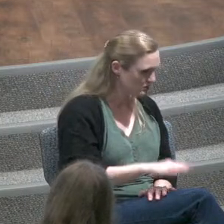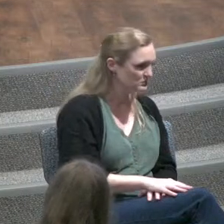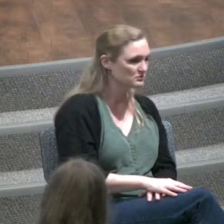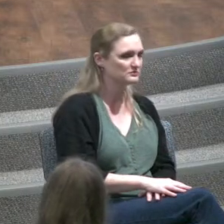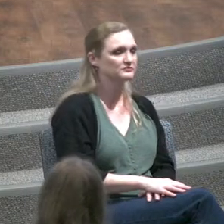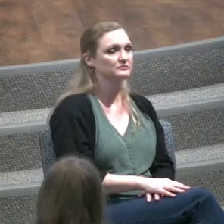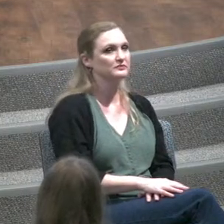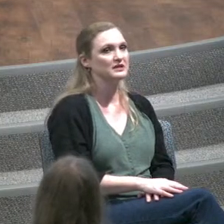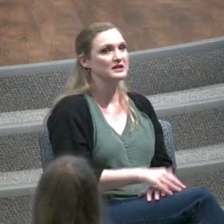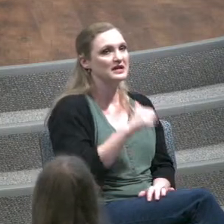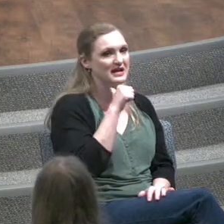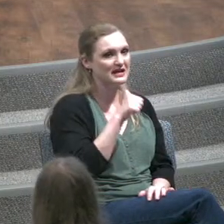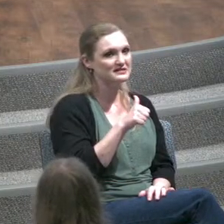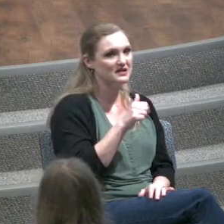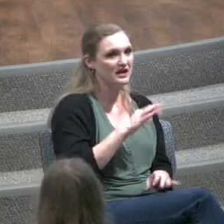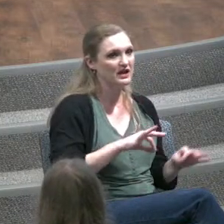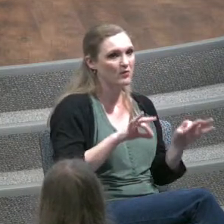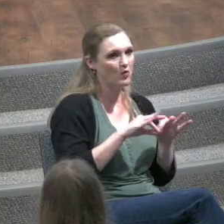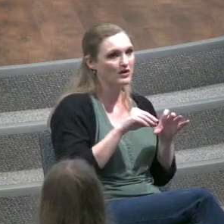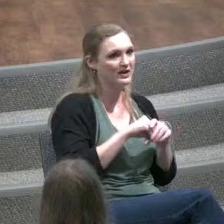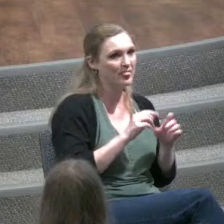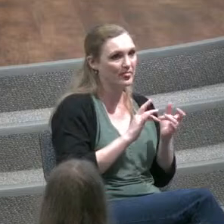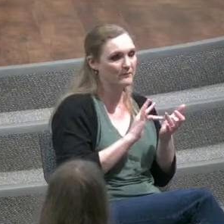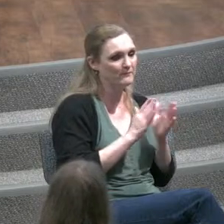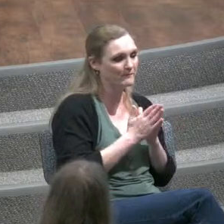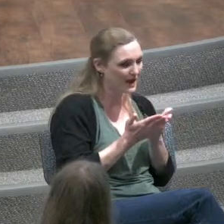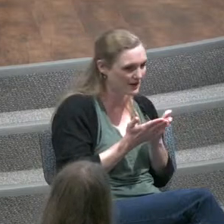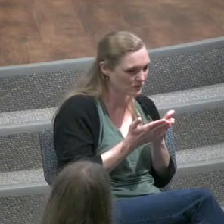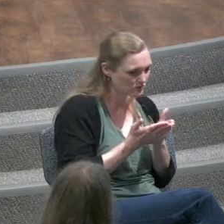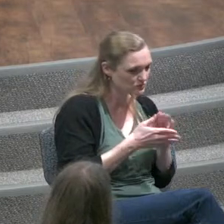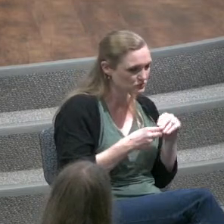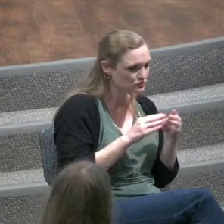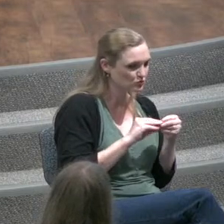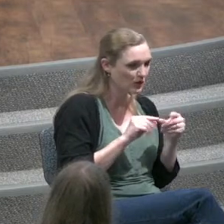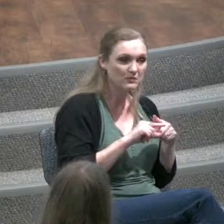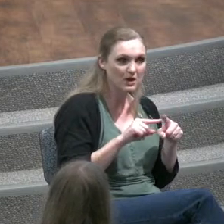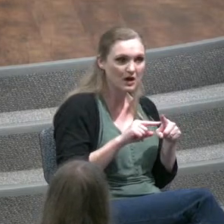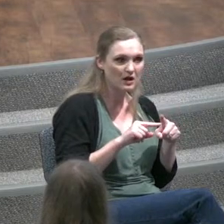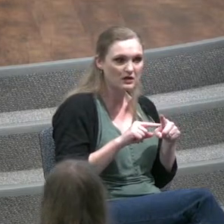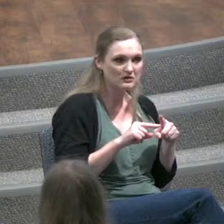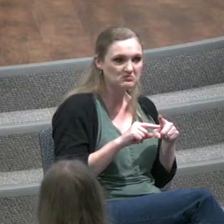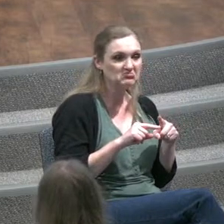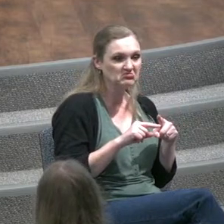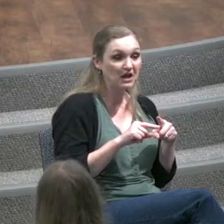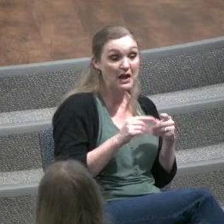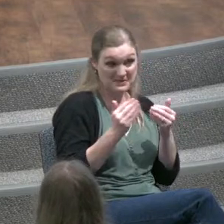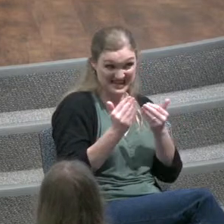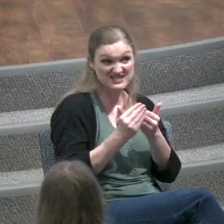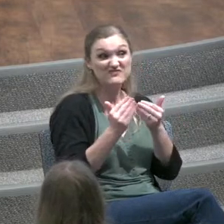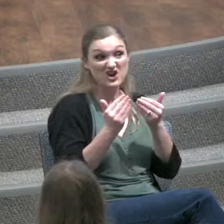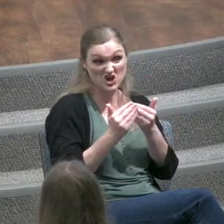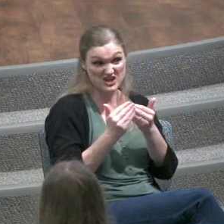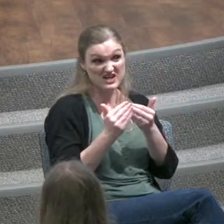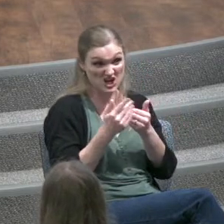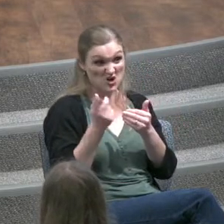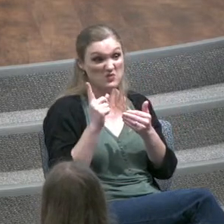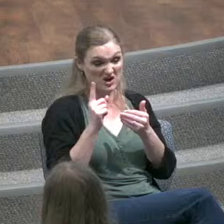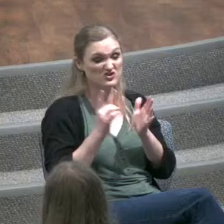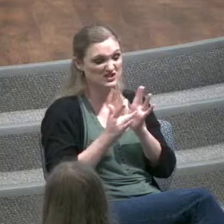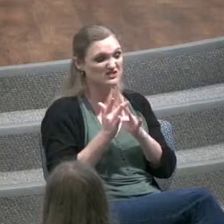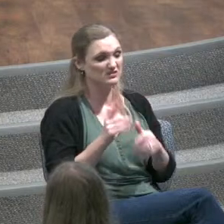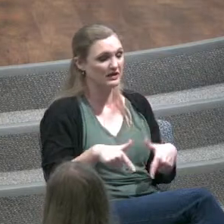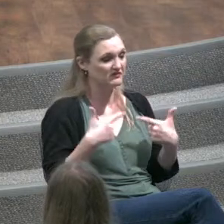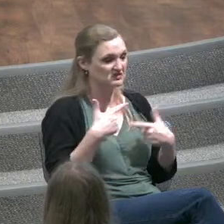It's not significant to the narrative of Scripture in any way. But it is geographically located very close to the city